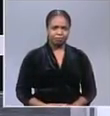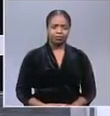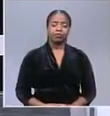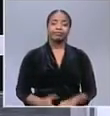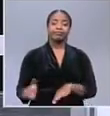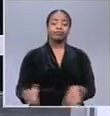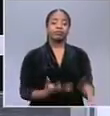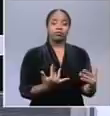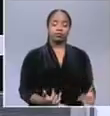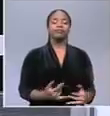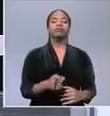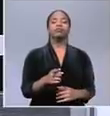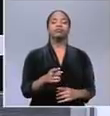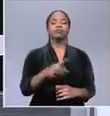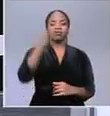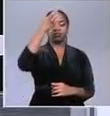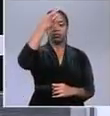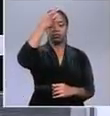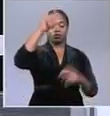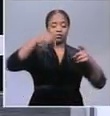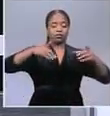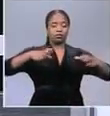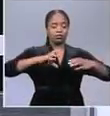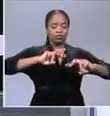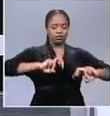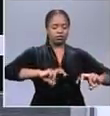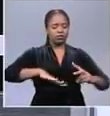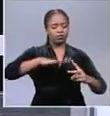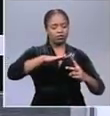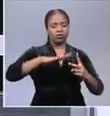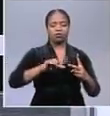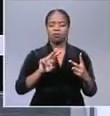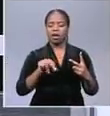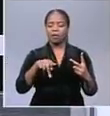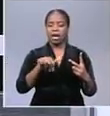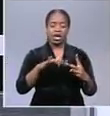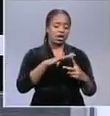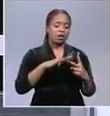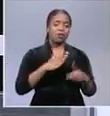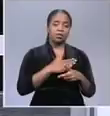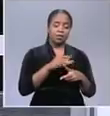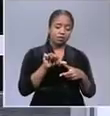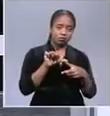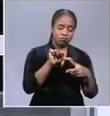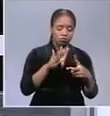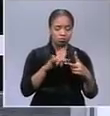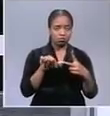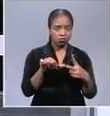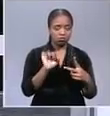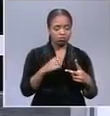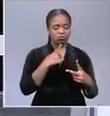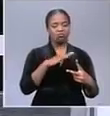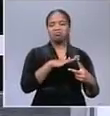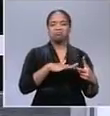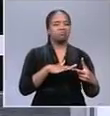Are the careers of prosecutors Nomgcobo Jiba and Lawrence Mrwebi now over? The Mokgoro Inquiry has found the pair is